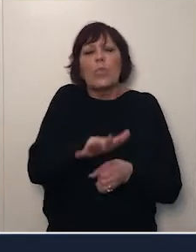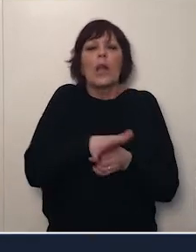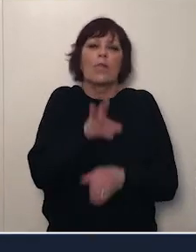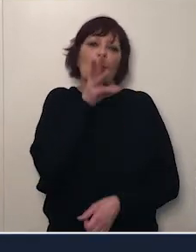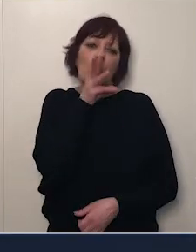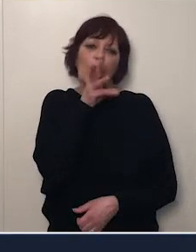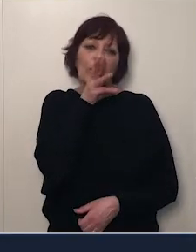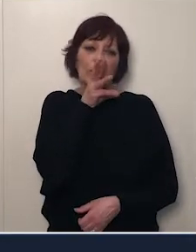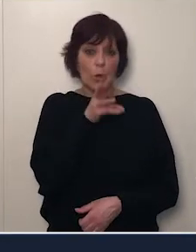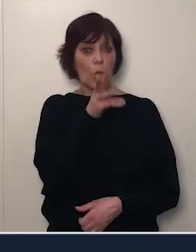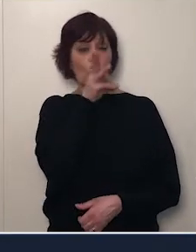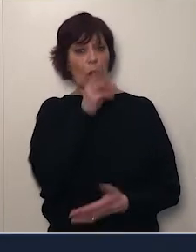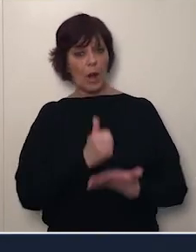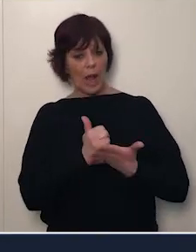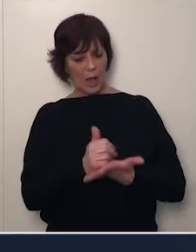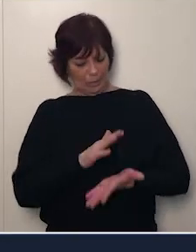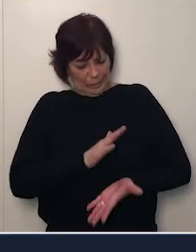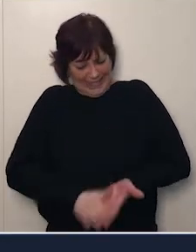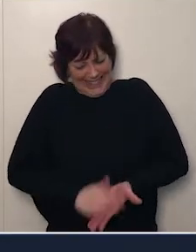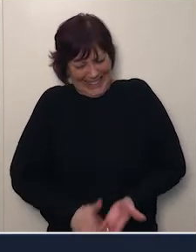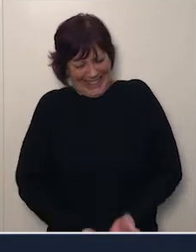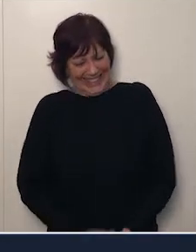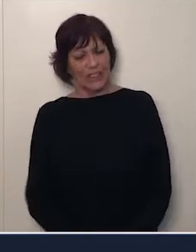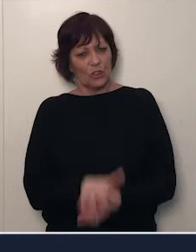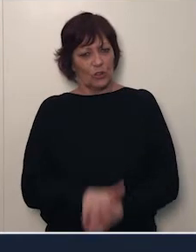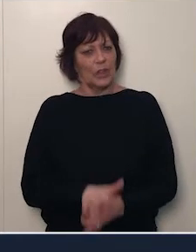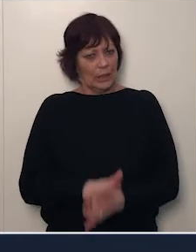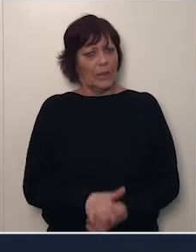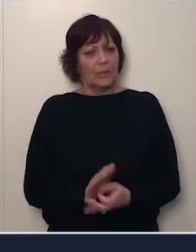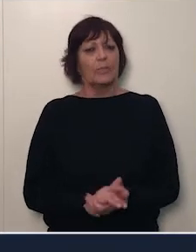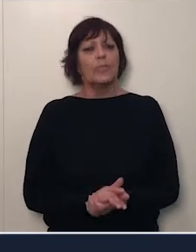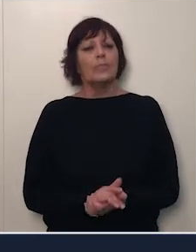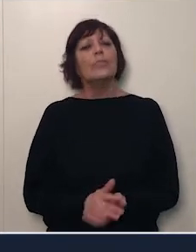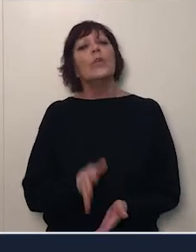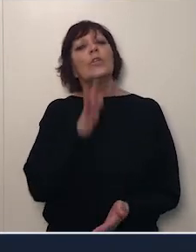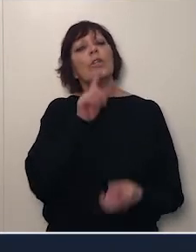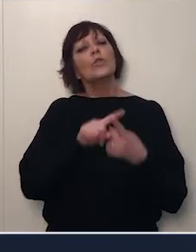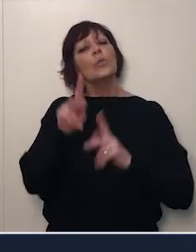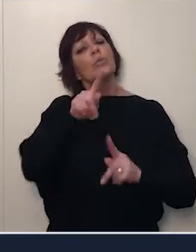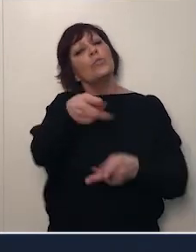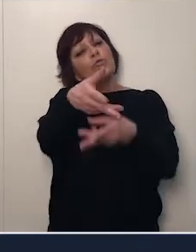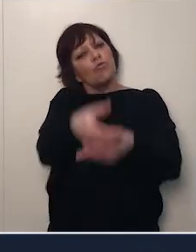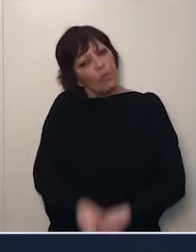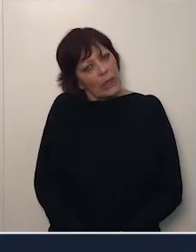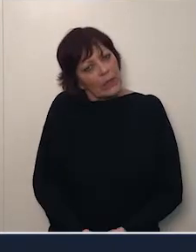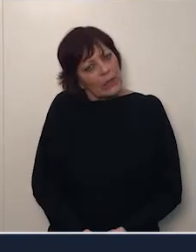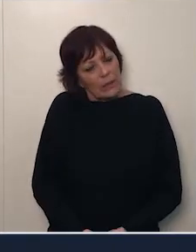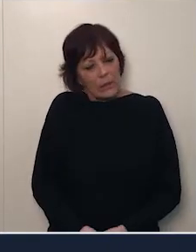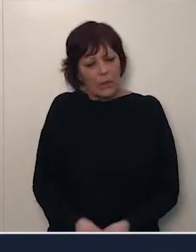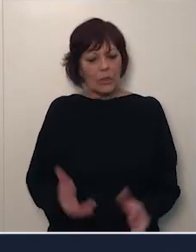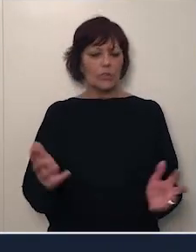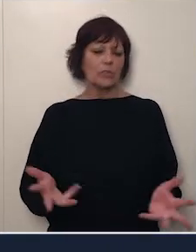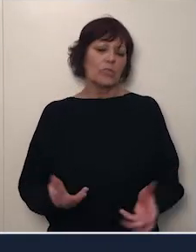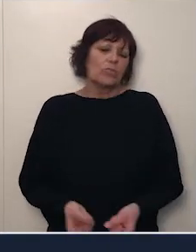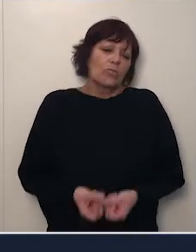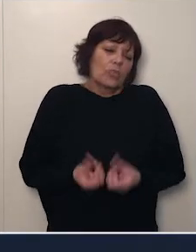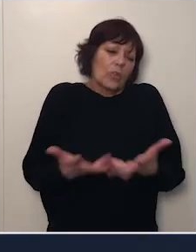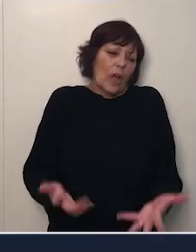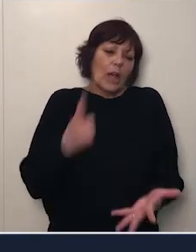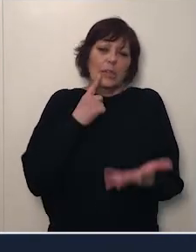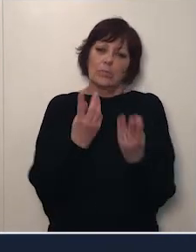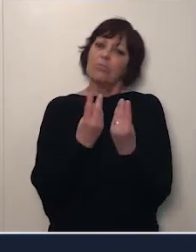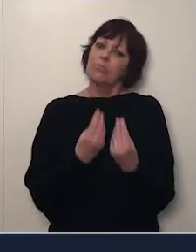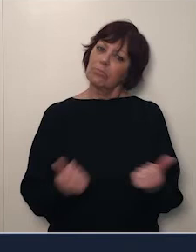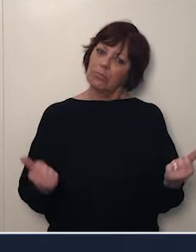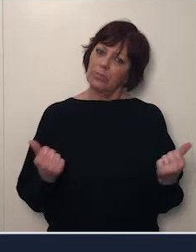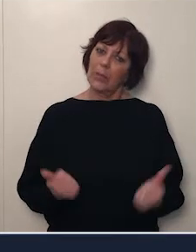activity, drink plenty of water. Water will help flush out the stress chemicals. Talk to people you trust. Talk